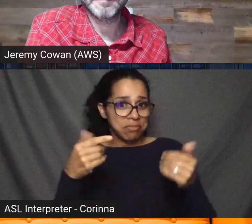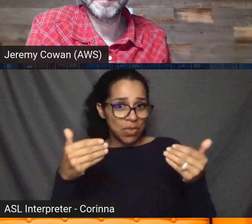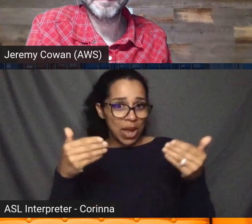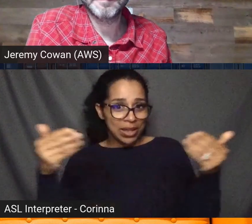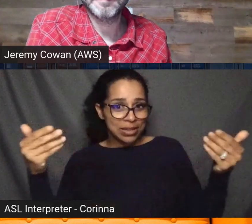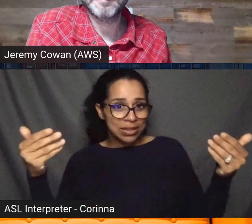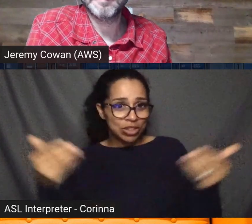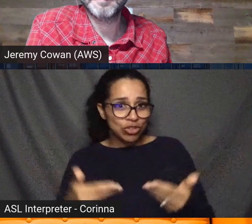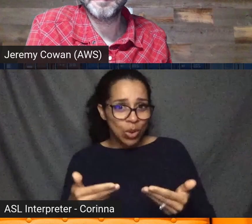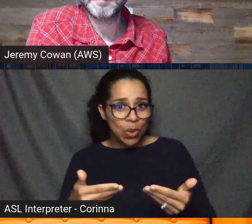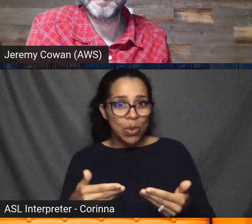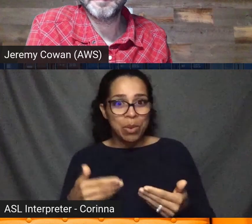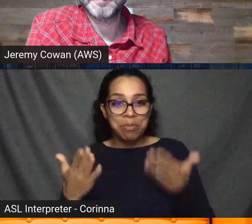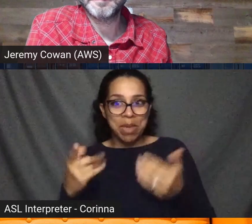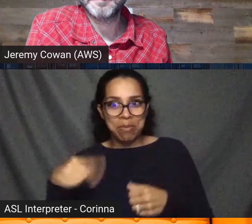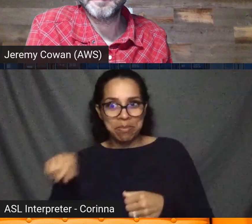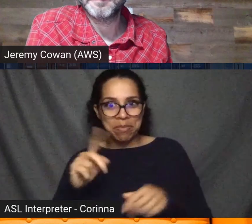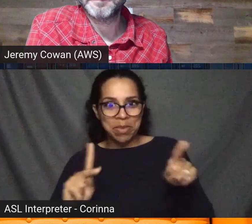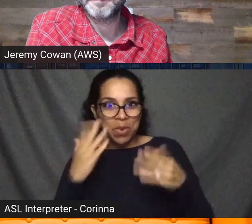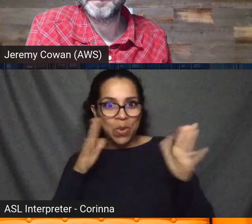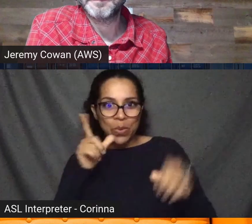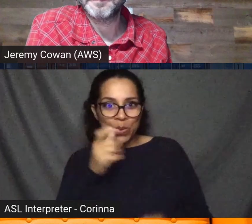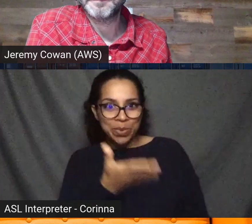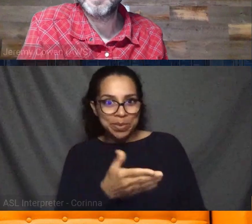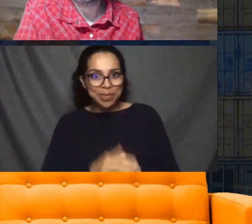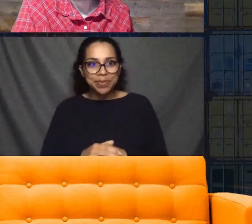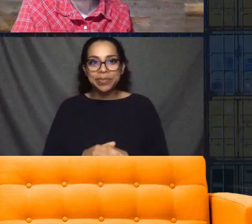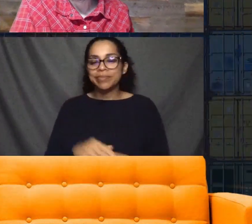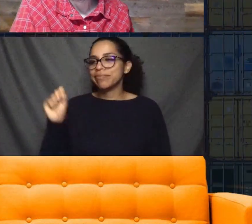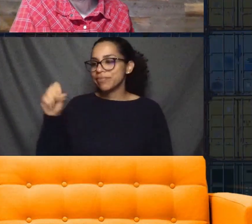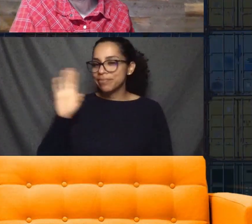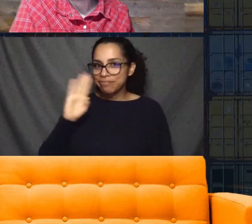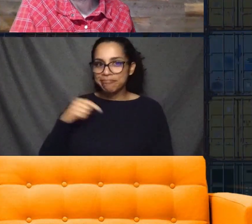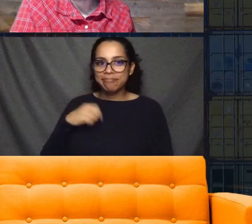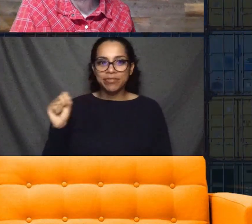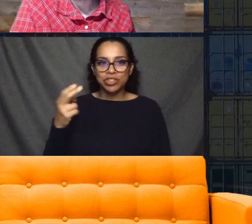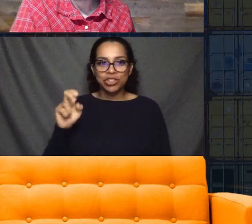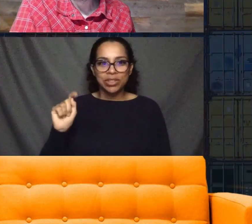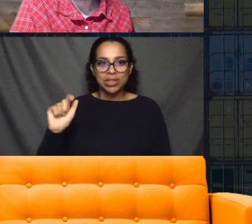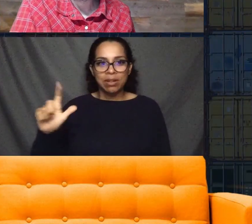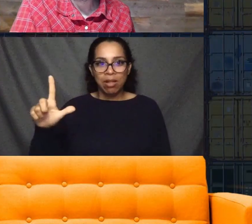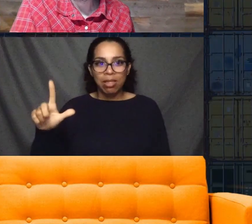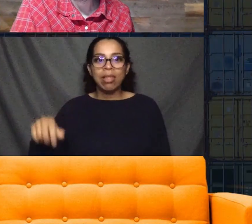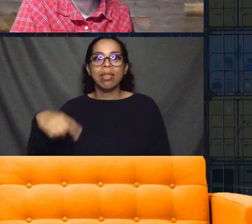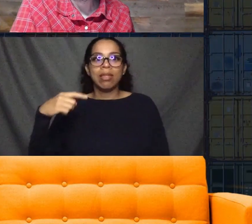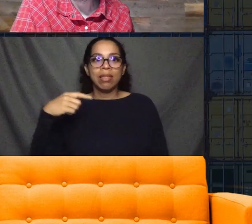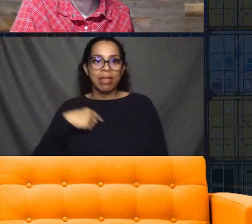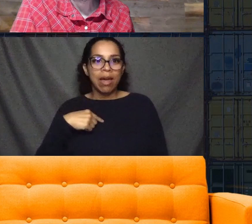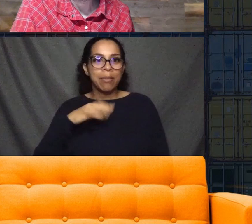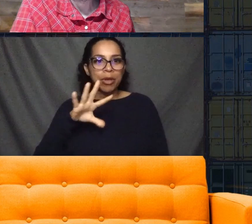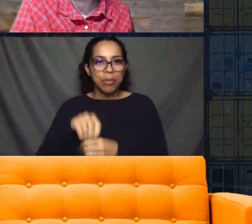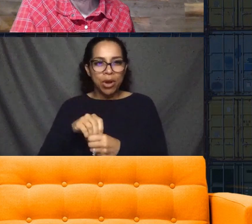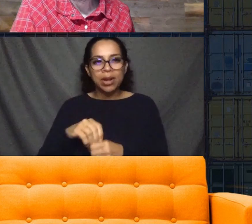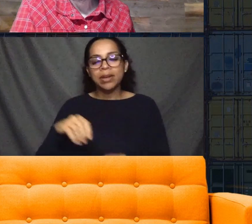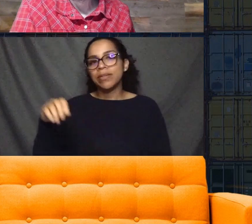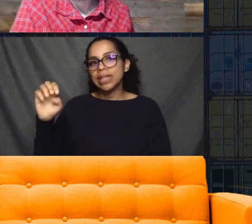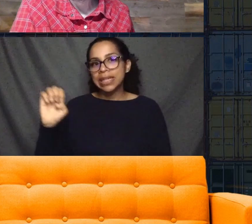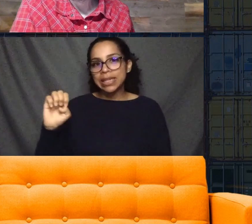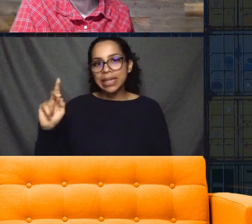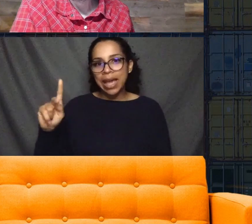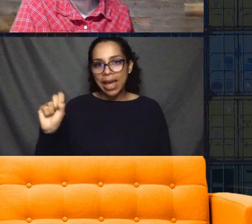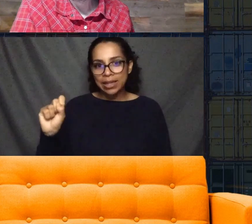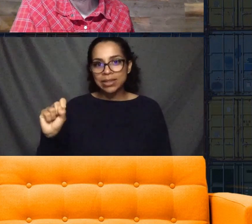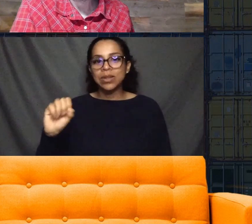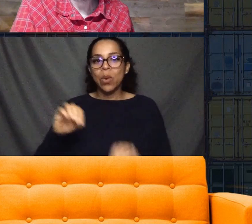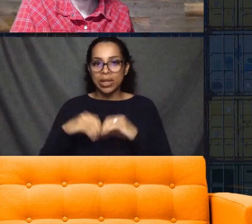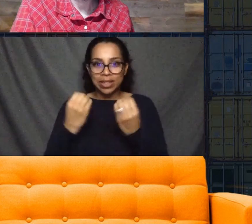that's watching that has never met you. Hi, I am Sheetal Joshi. I'm a developer advocate within EKS organization, and I'm glad to be